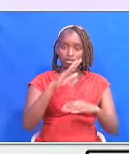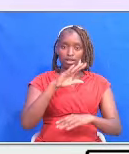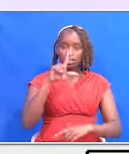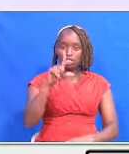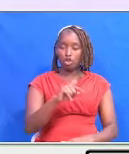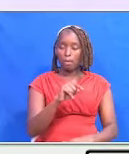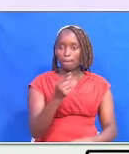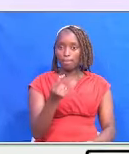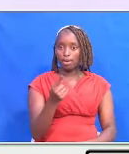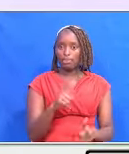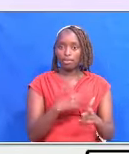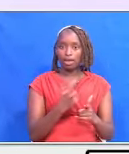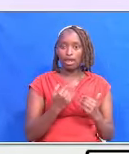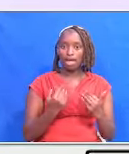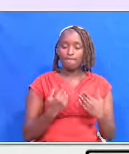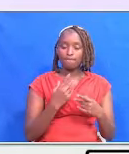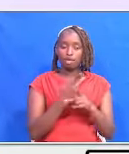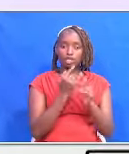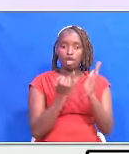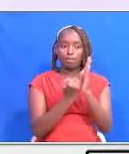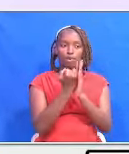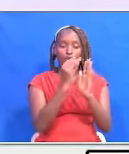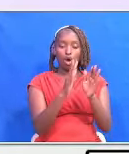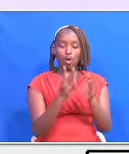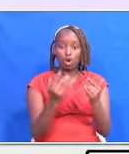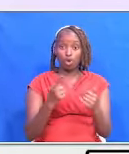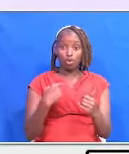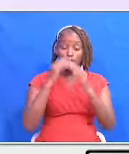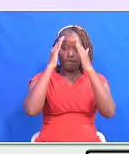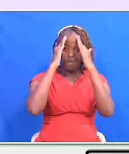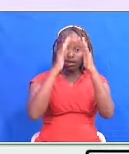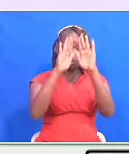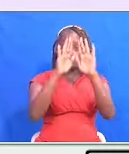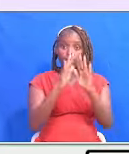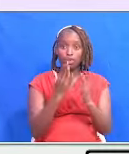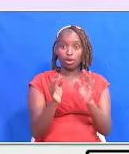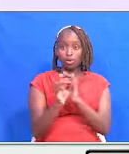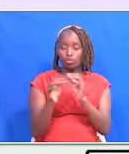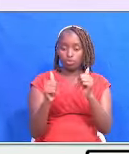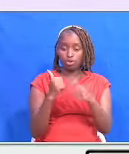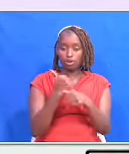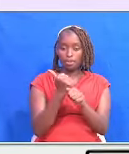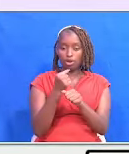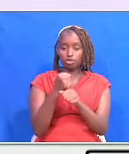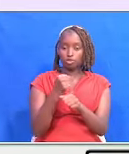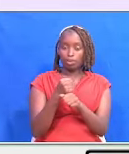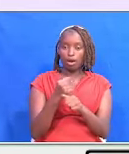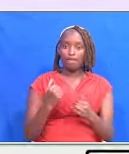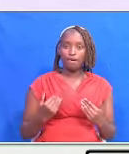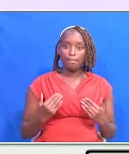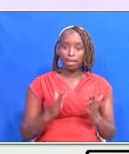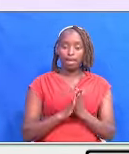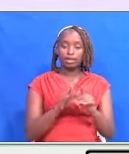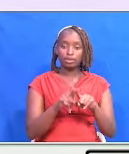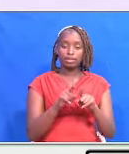or productivity has improved. So we are not focusing on the key sectors, which is supposed to create jobs and to be able